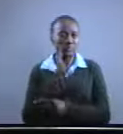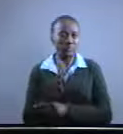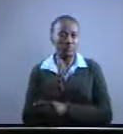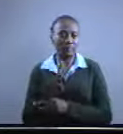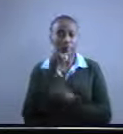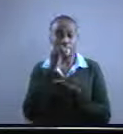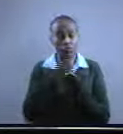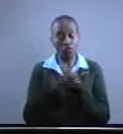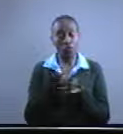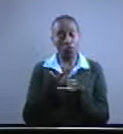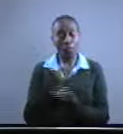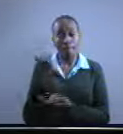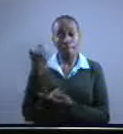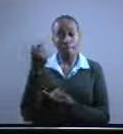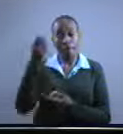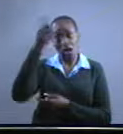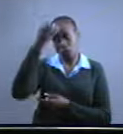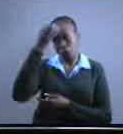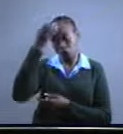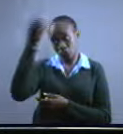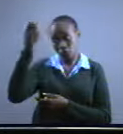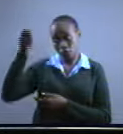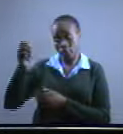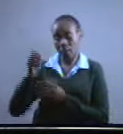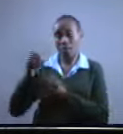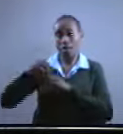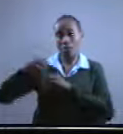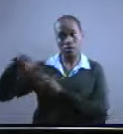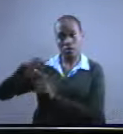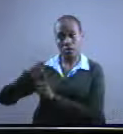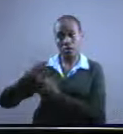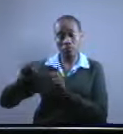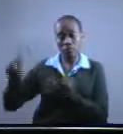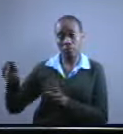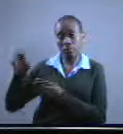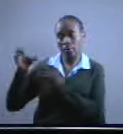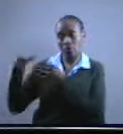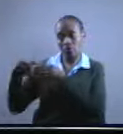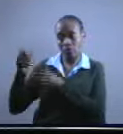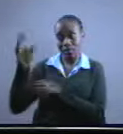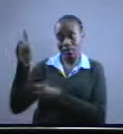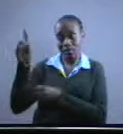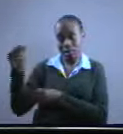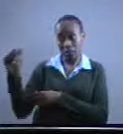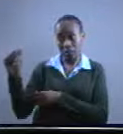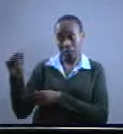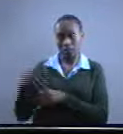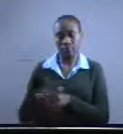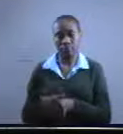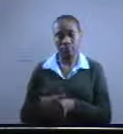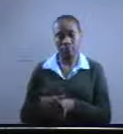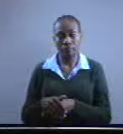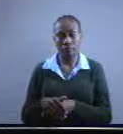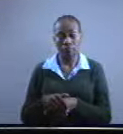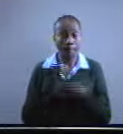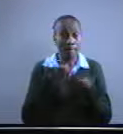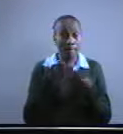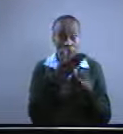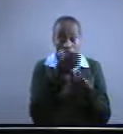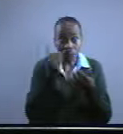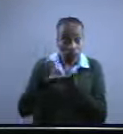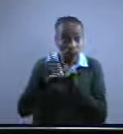a motion moved by the Chief Whip of the opposition that it be agreed to. Are all members in their allocated